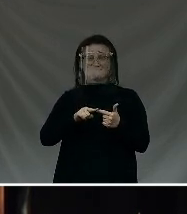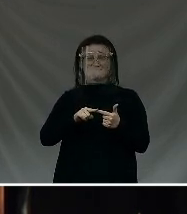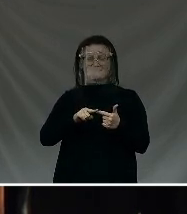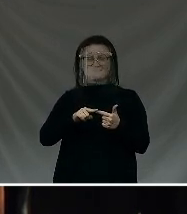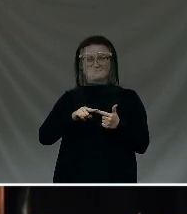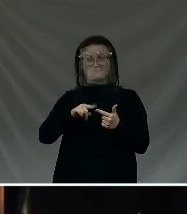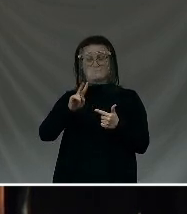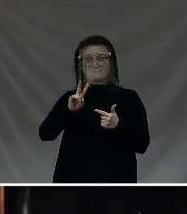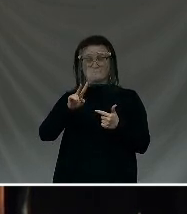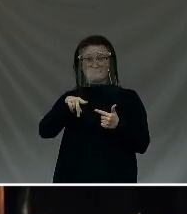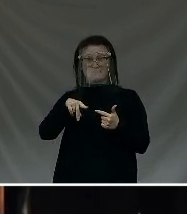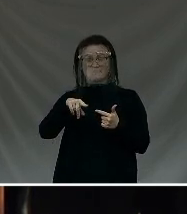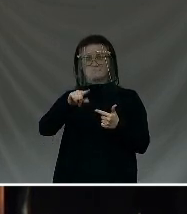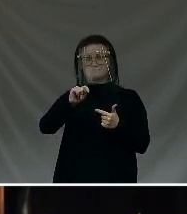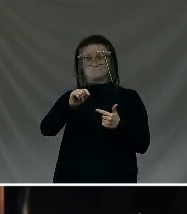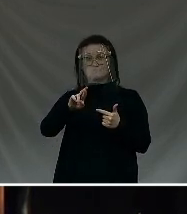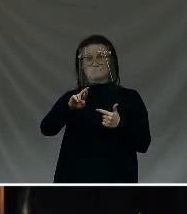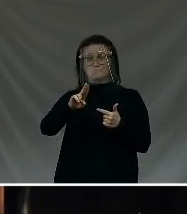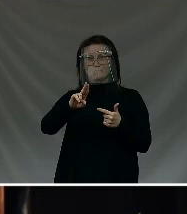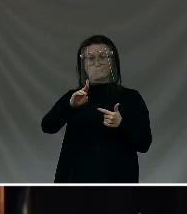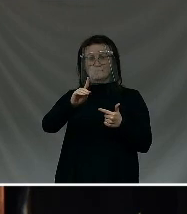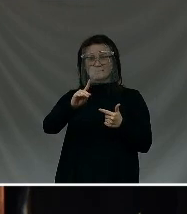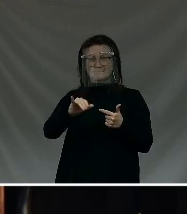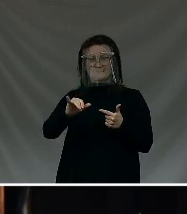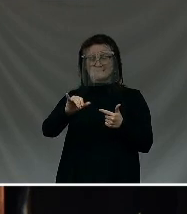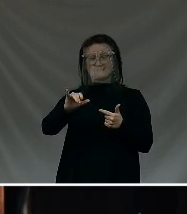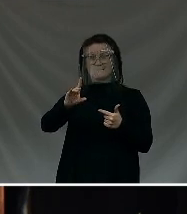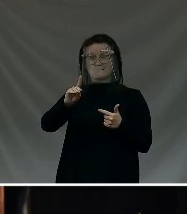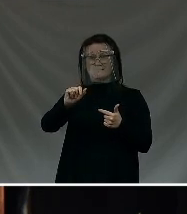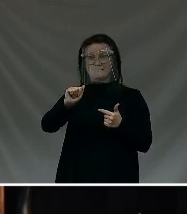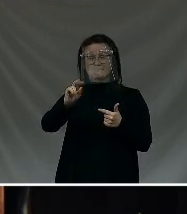Vice President Trudy Davis,